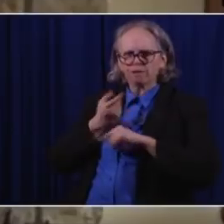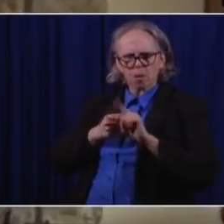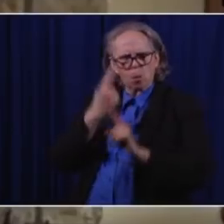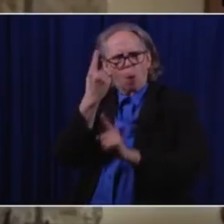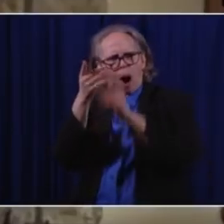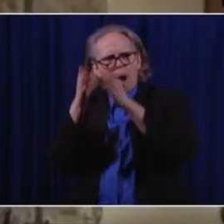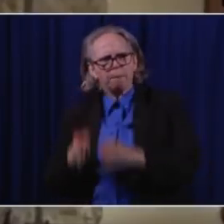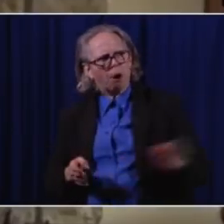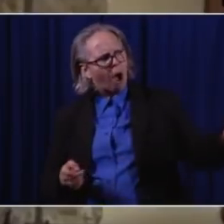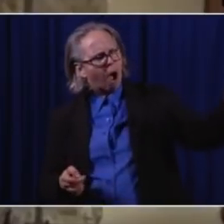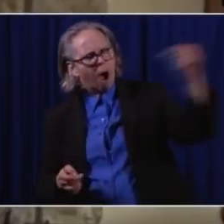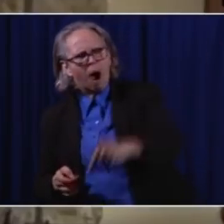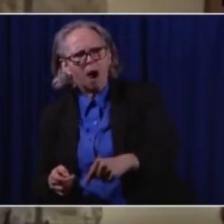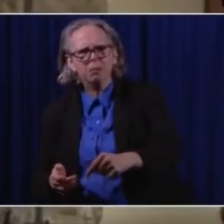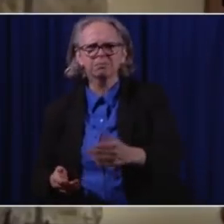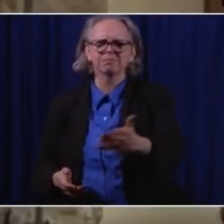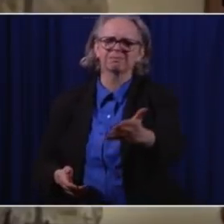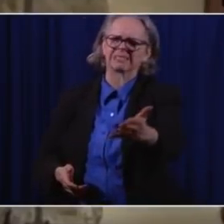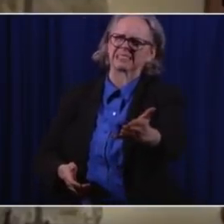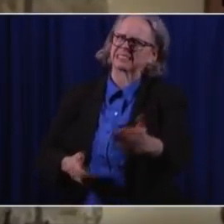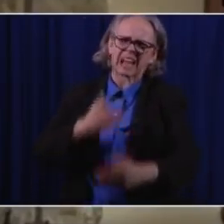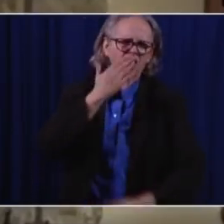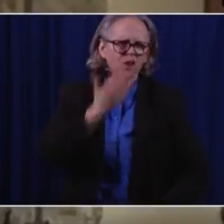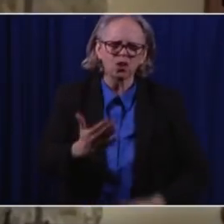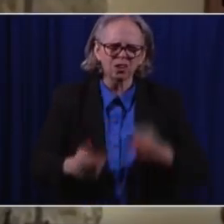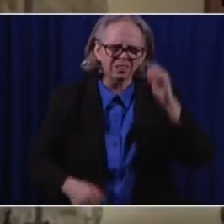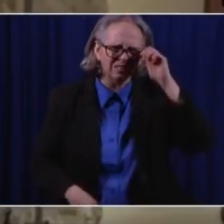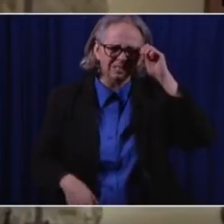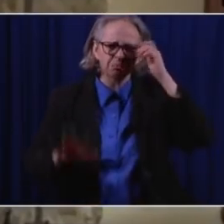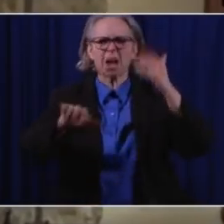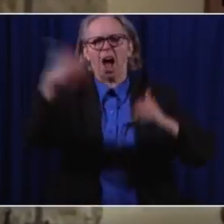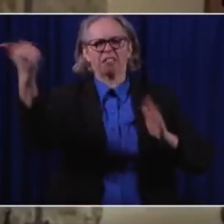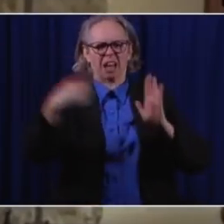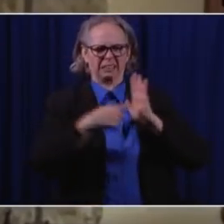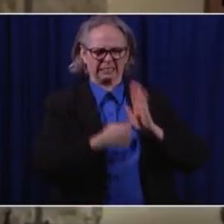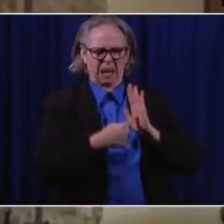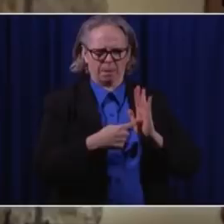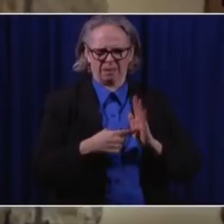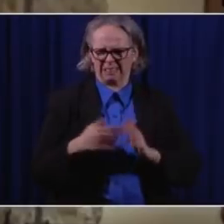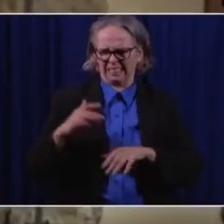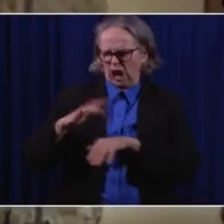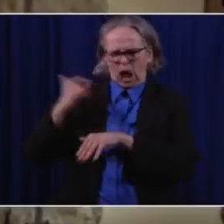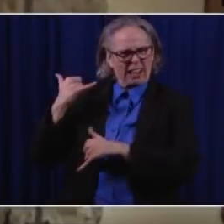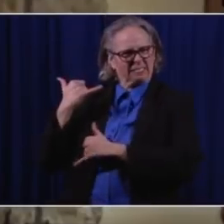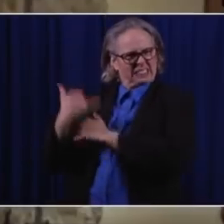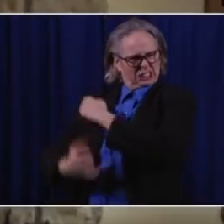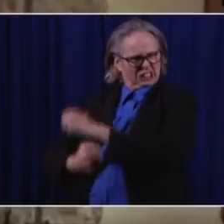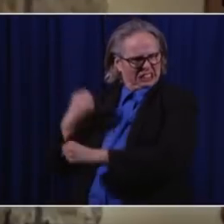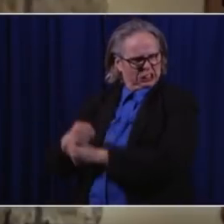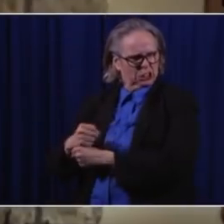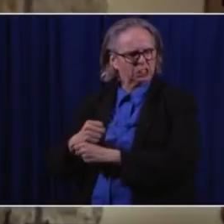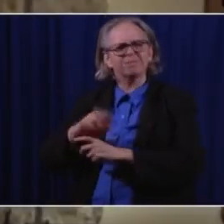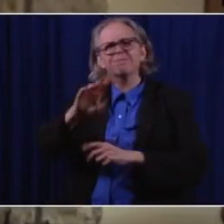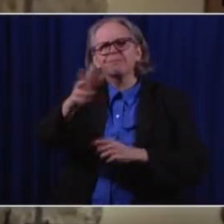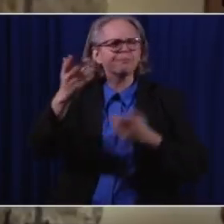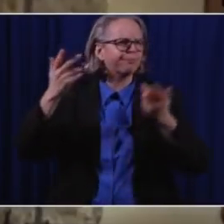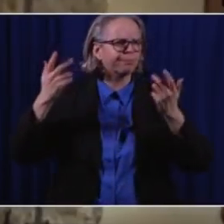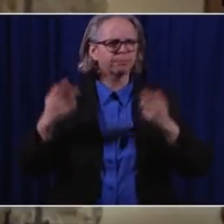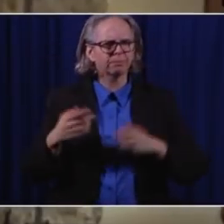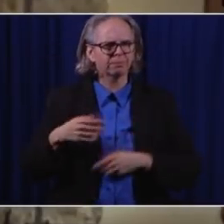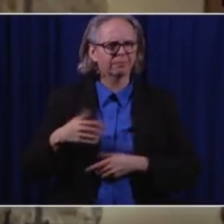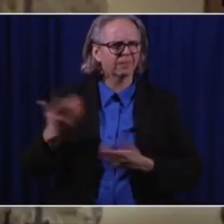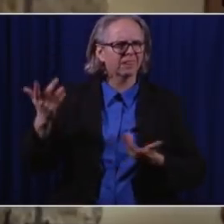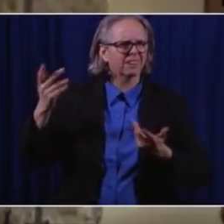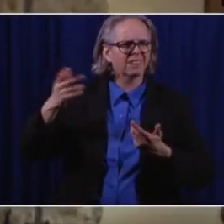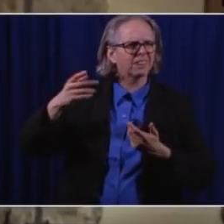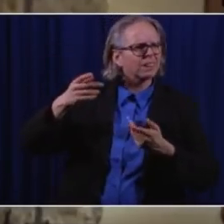Not good. Another example, earlier this year, President Trump very correctly placed a moratorium on travelers from